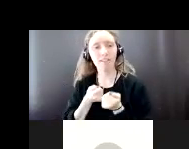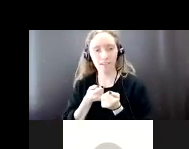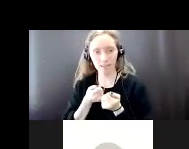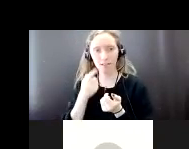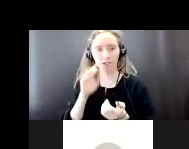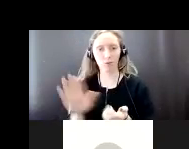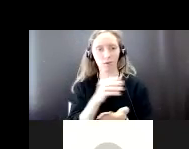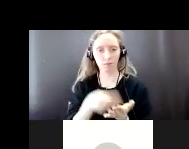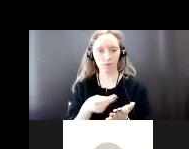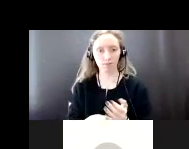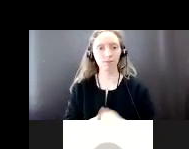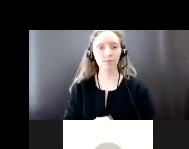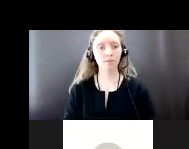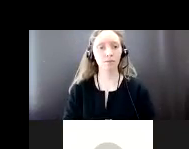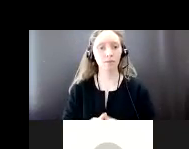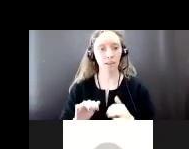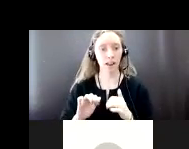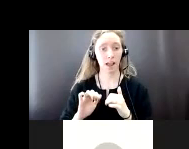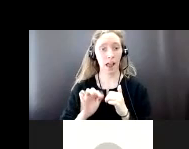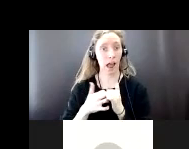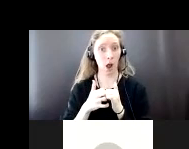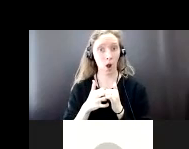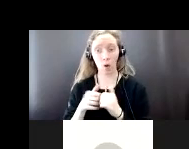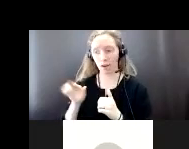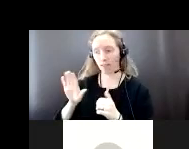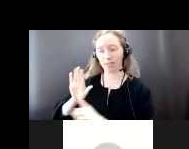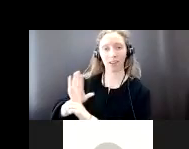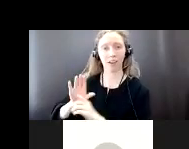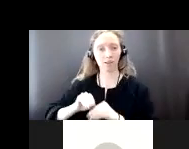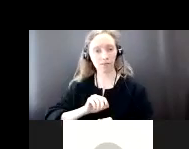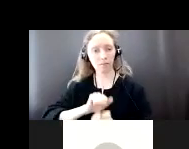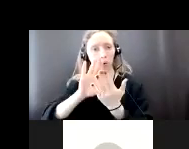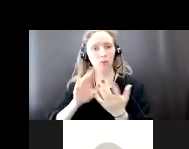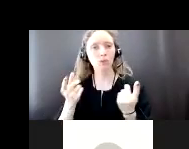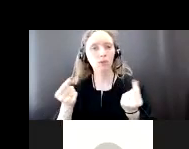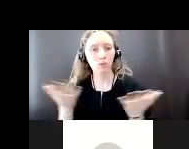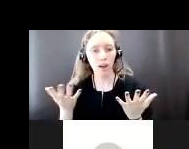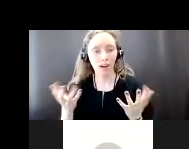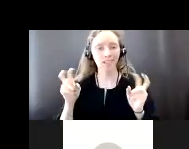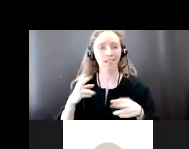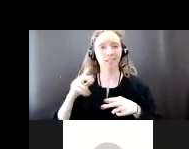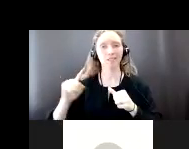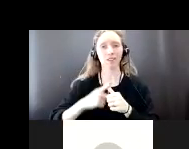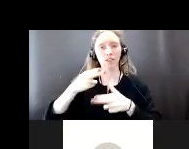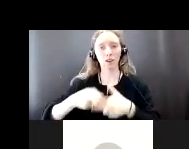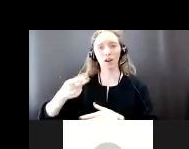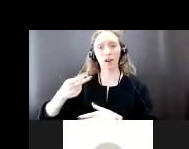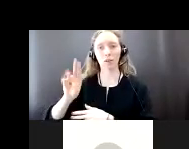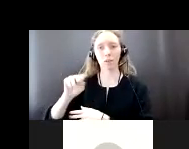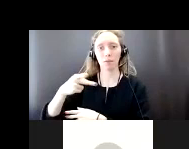First one is pump and dump. And how does it work? You might get approached, a